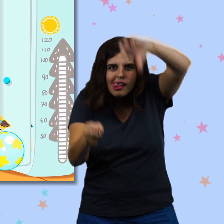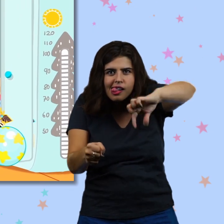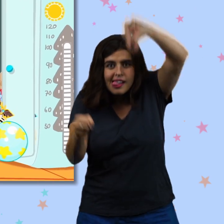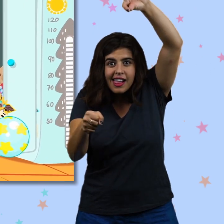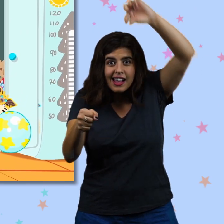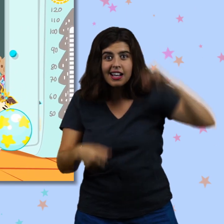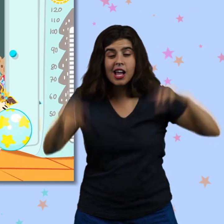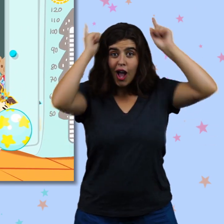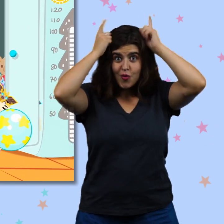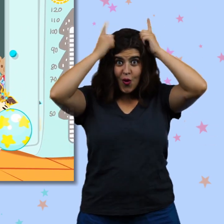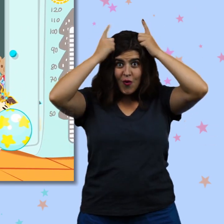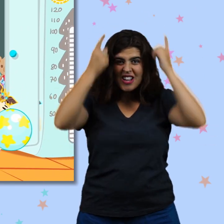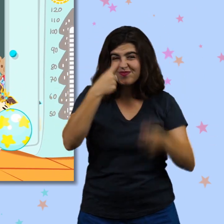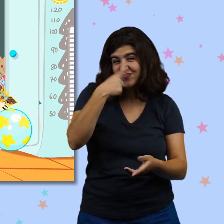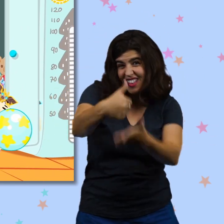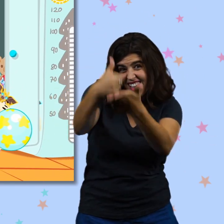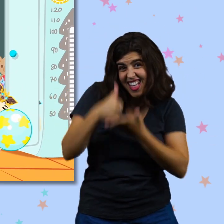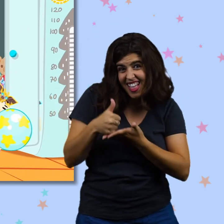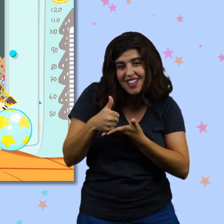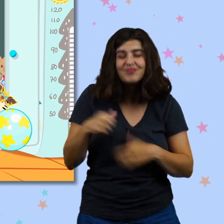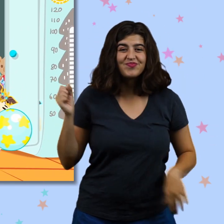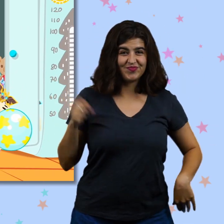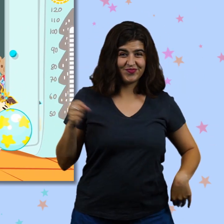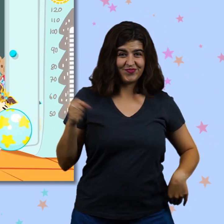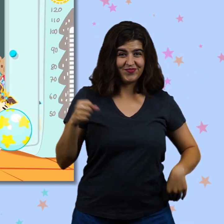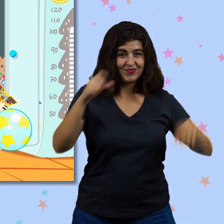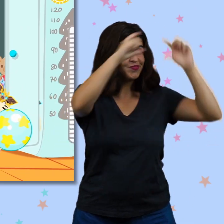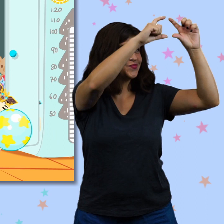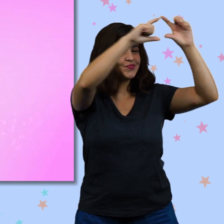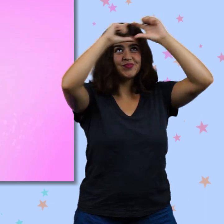vacation. Groovy, will you help us?